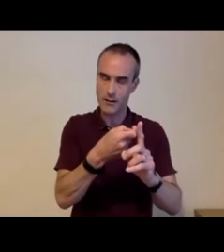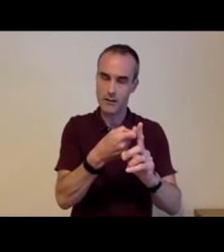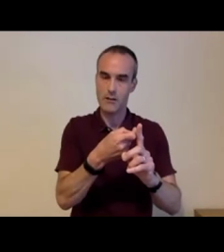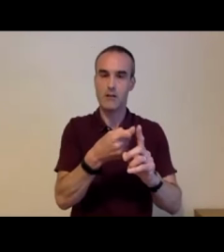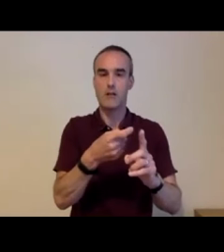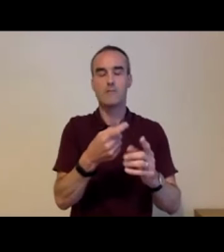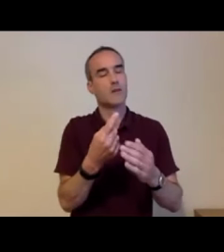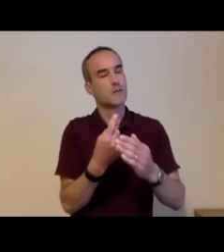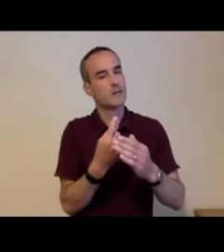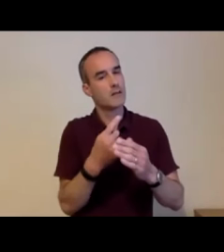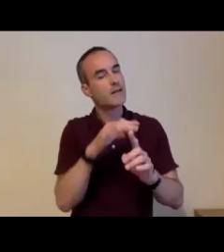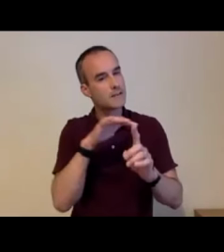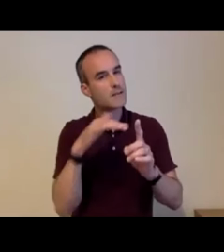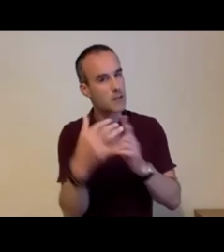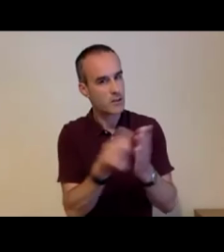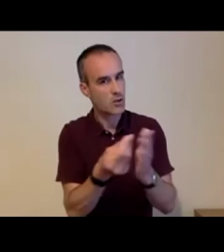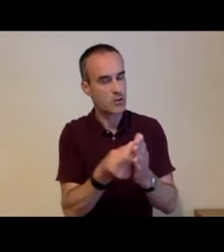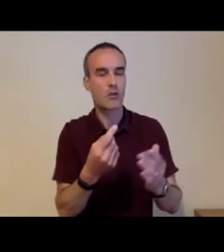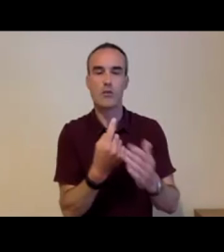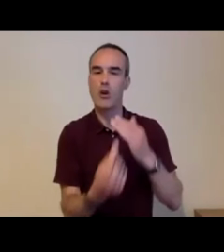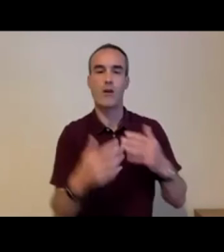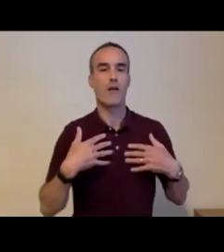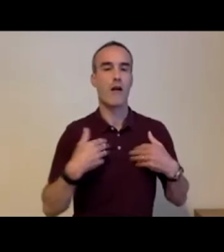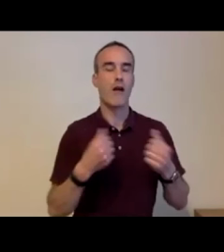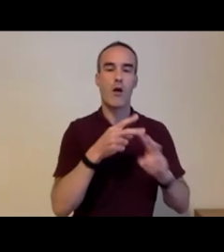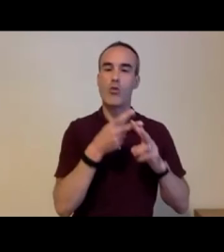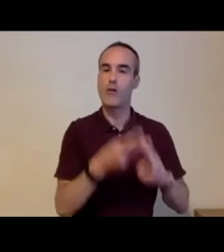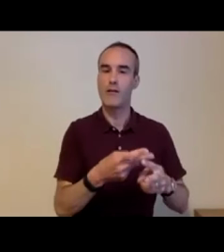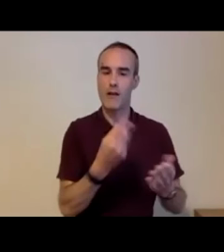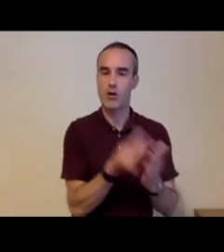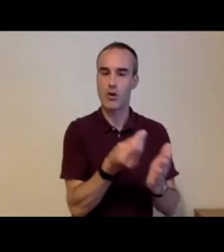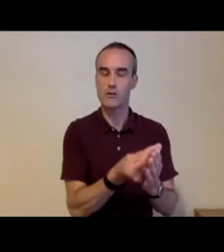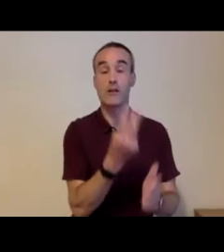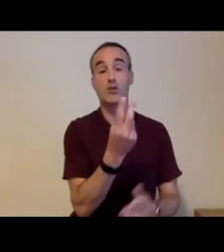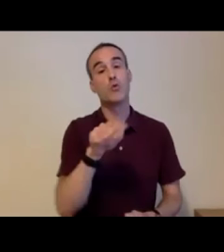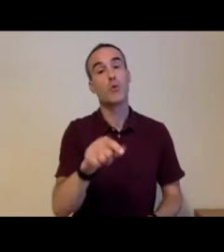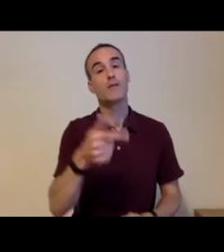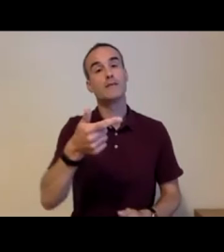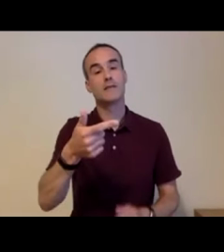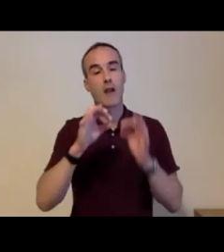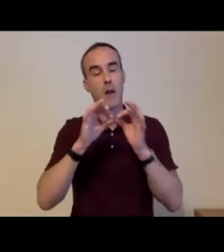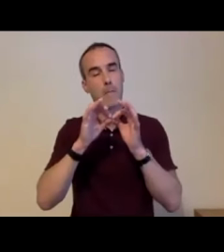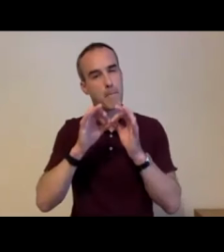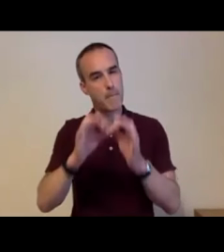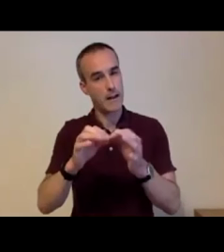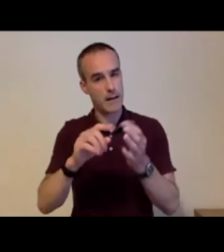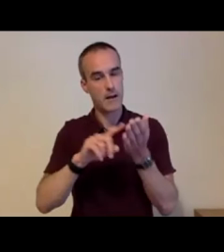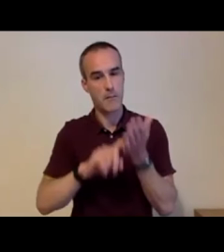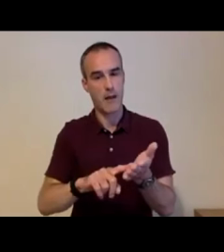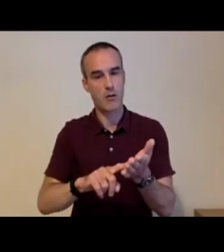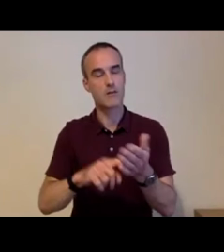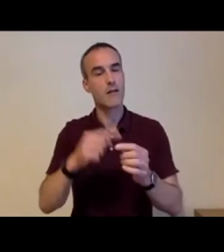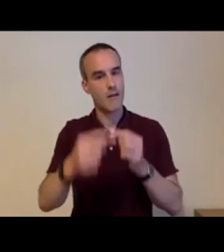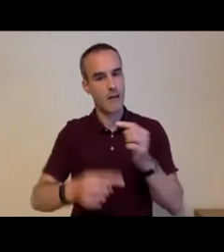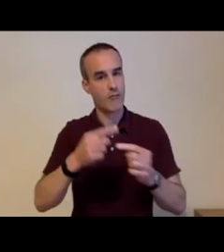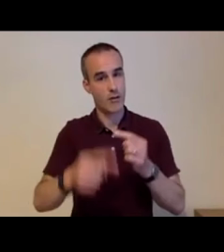not just healthcare costs, £2.7 billion per year. These are substantial